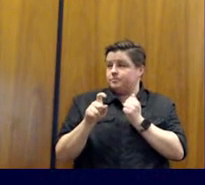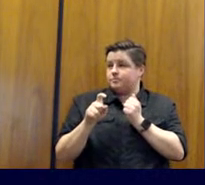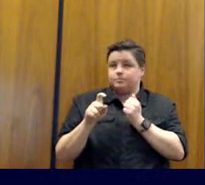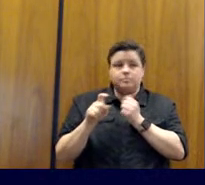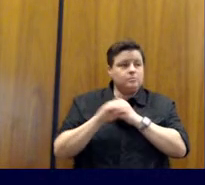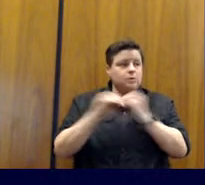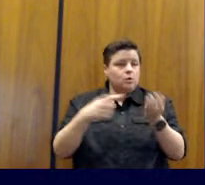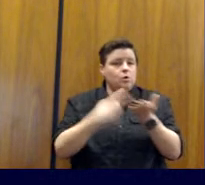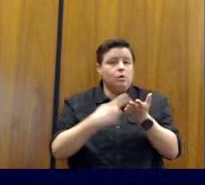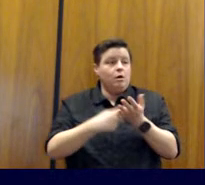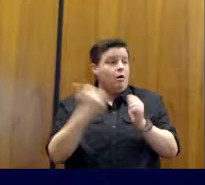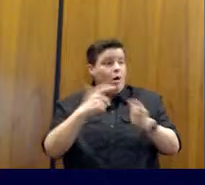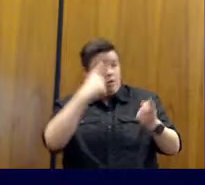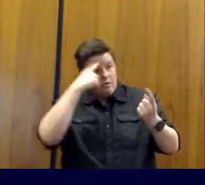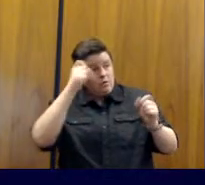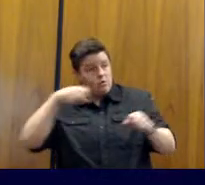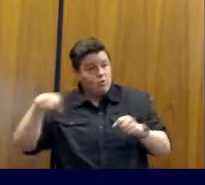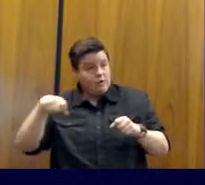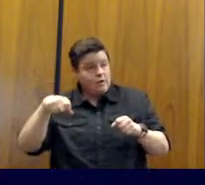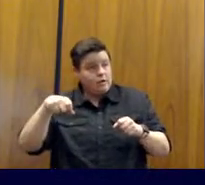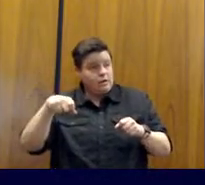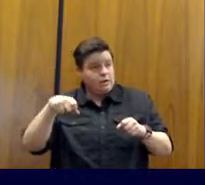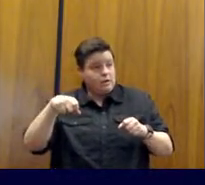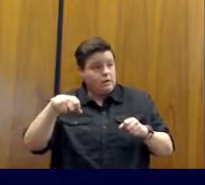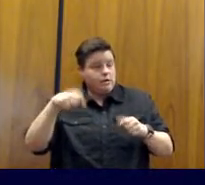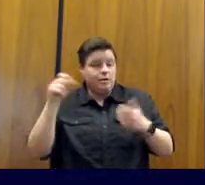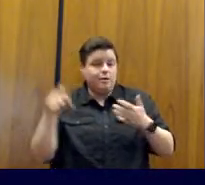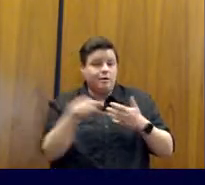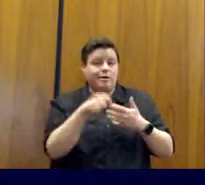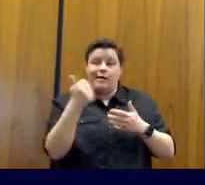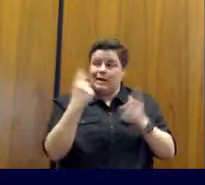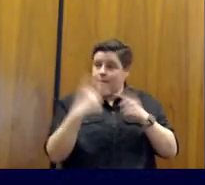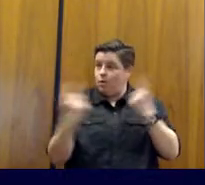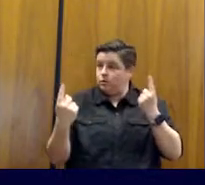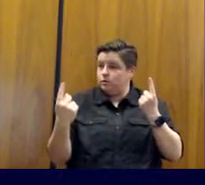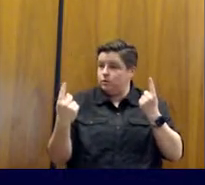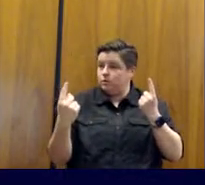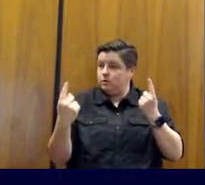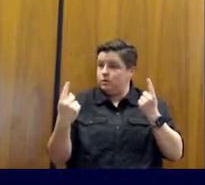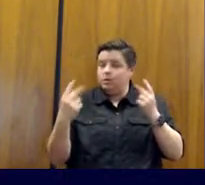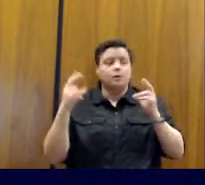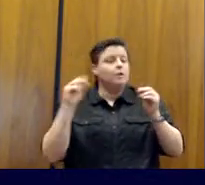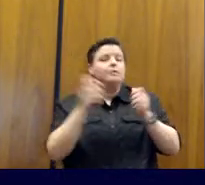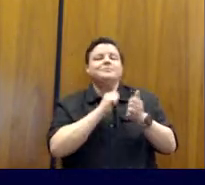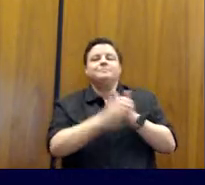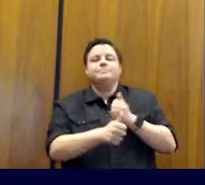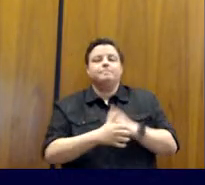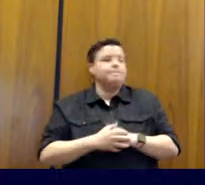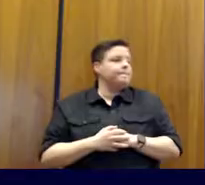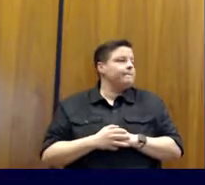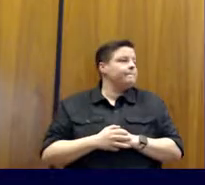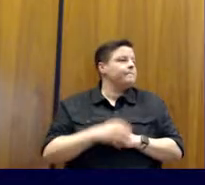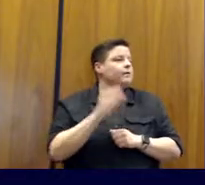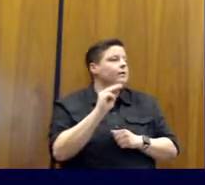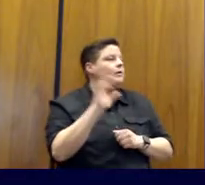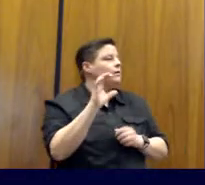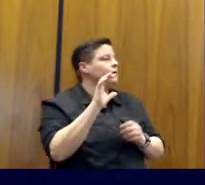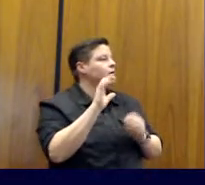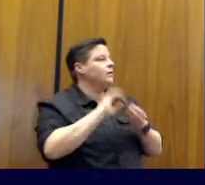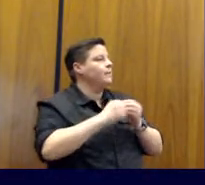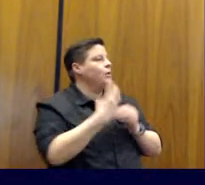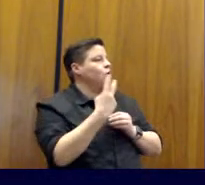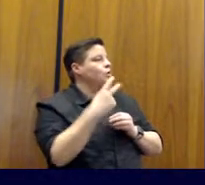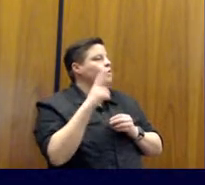With no discussion, all in favor? Aye. Opposed? Motion passes. Mr. Chair, item number 2,